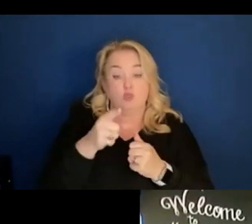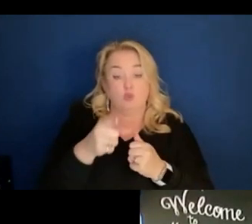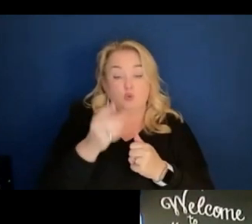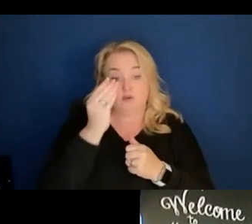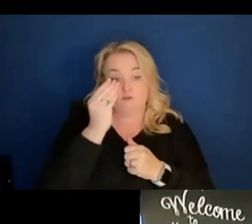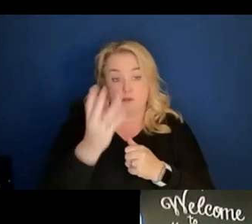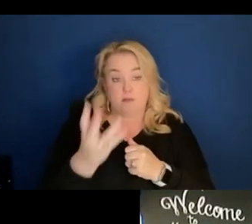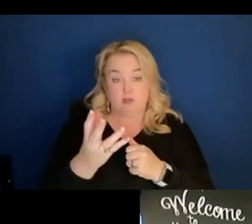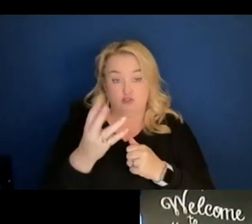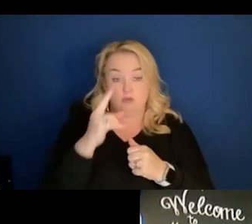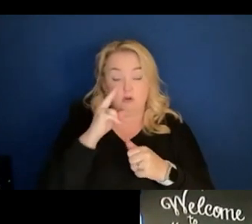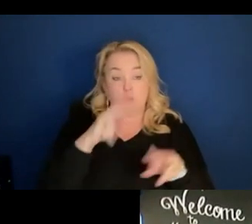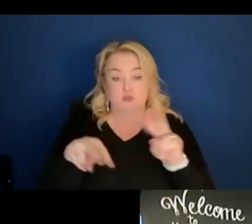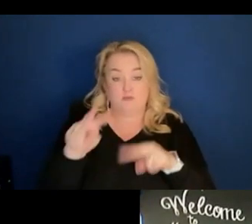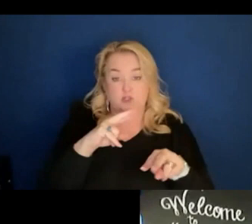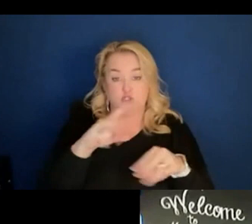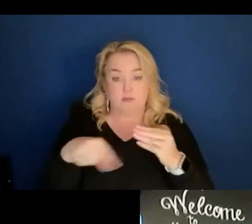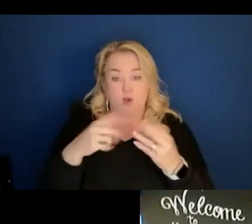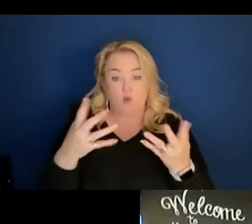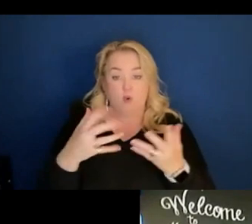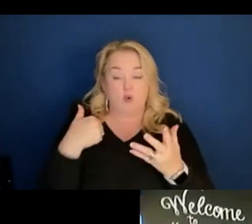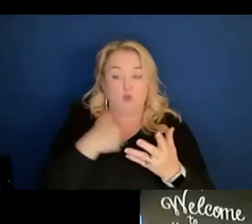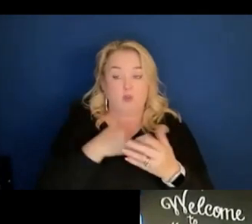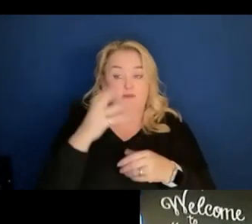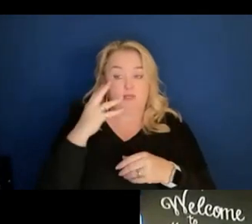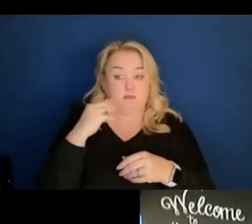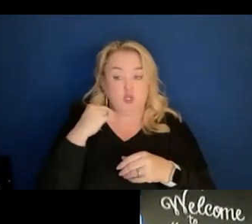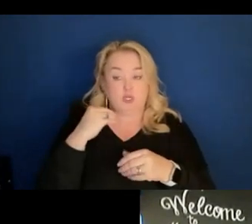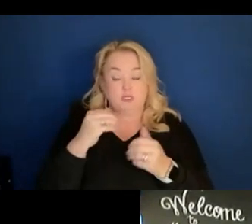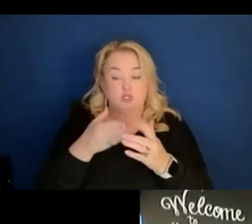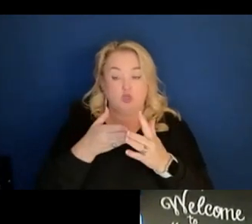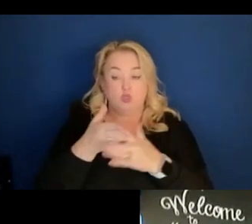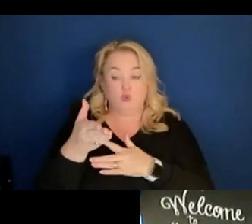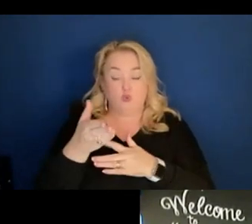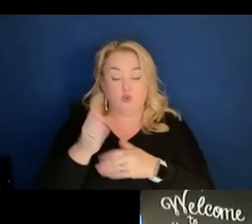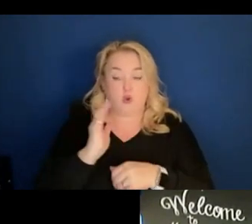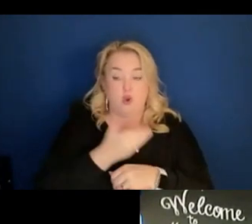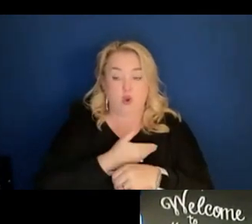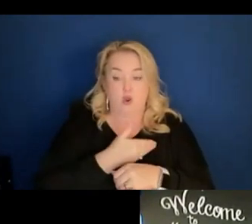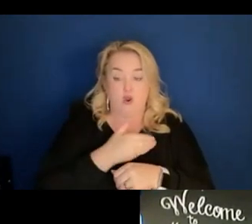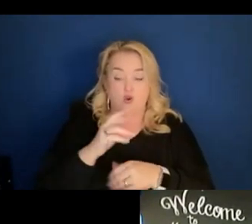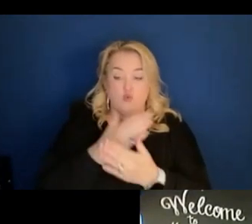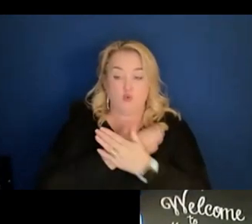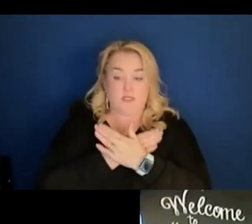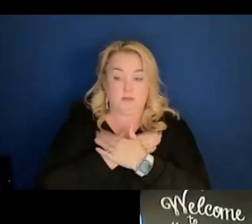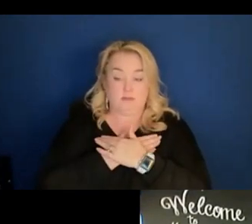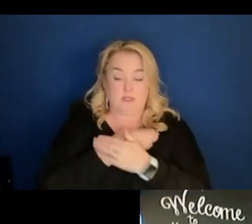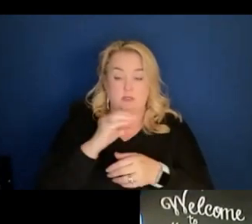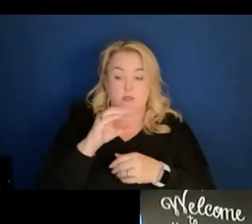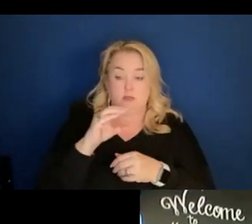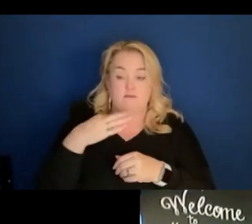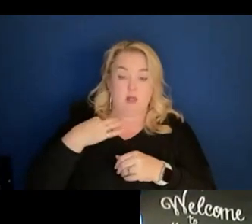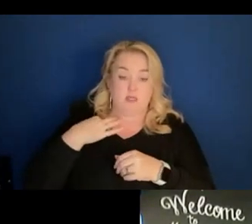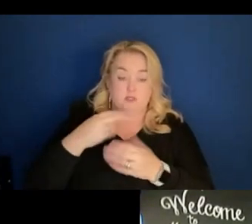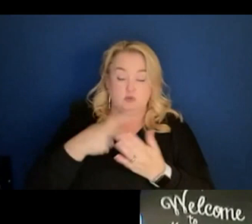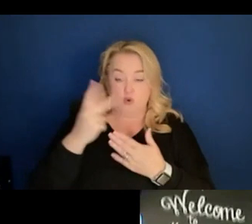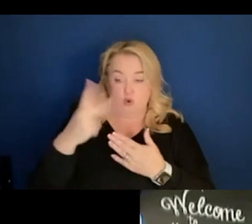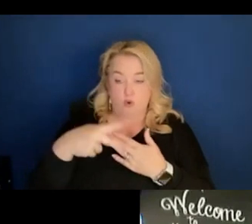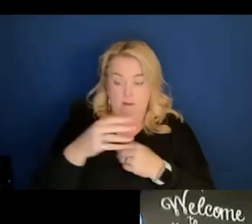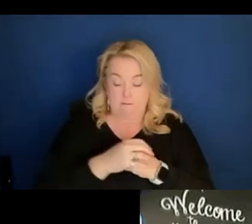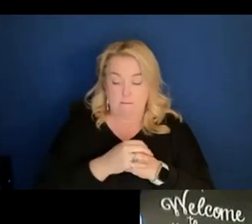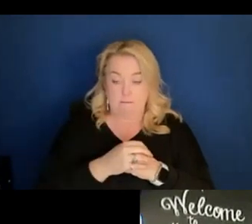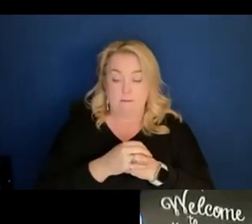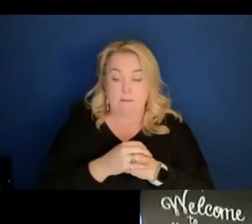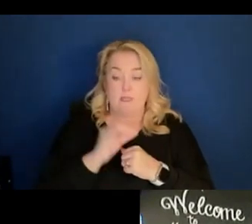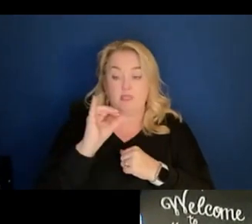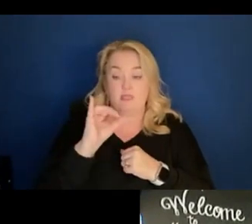information or some observations about what we've experienced through our Respite Squad volunteer program. This